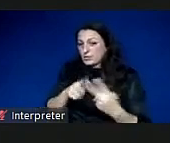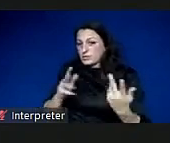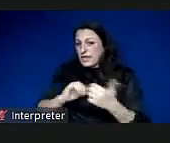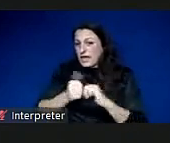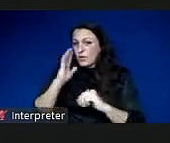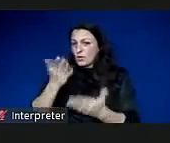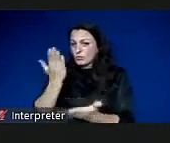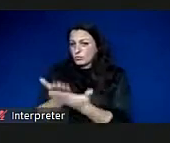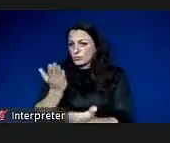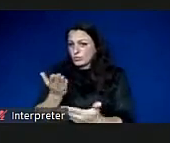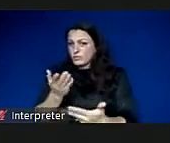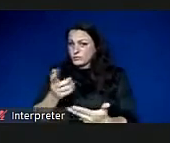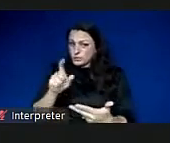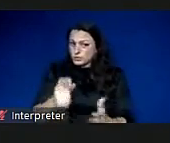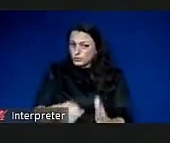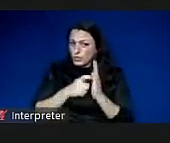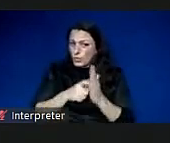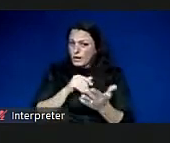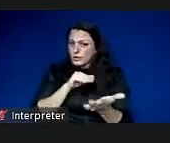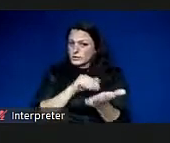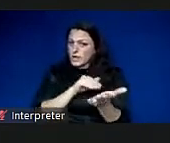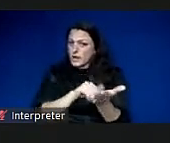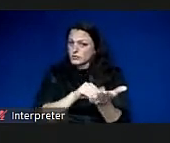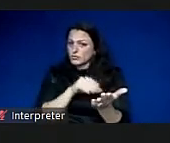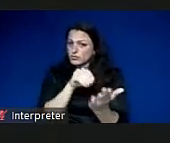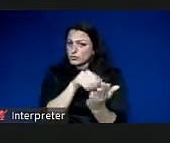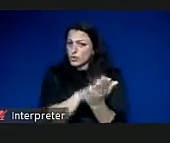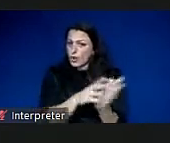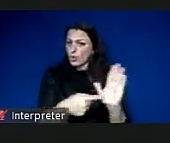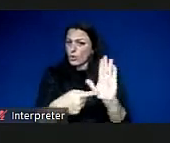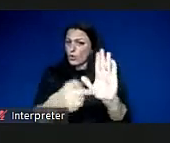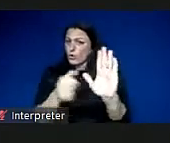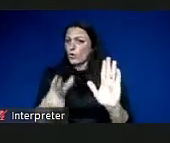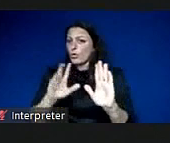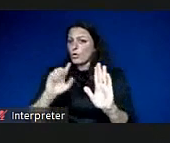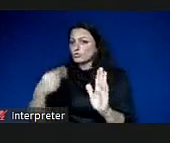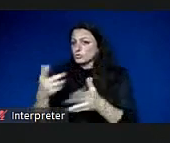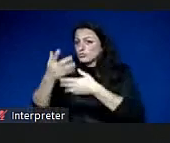Do you need a doctor's note or are things going on the honor system? Thank you.